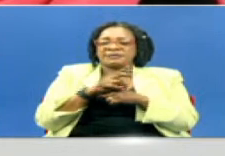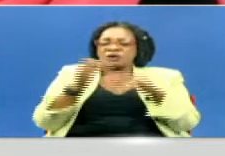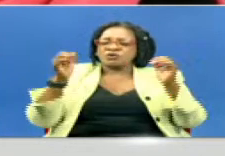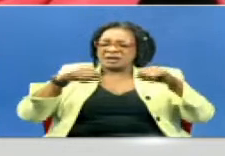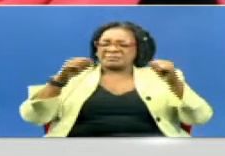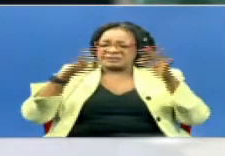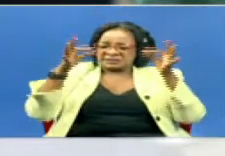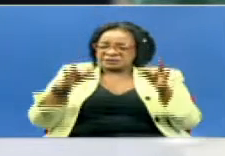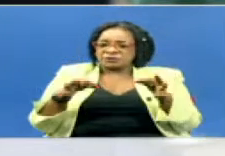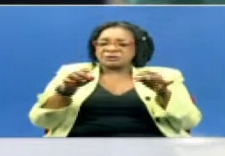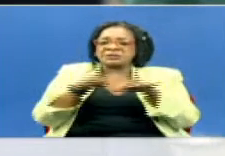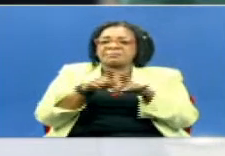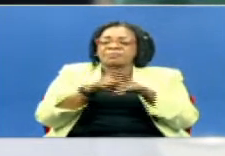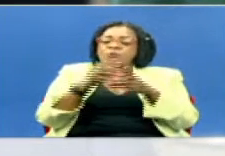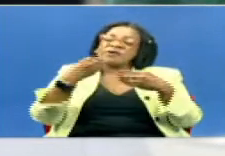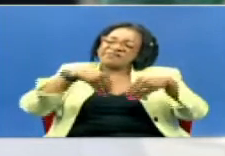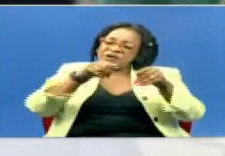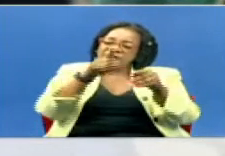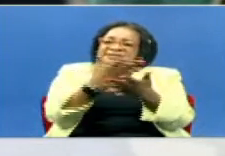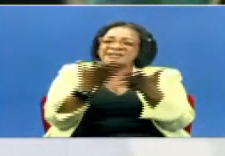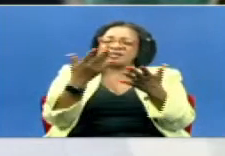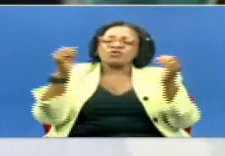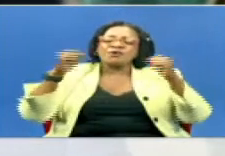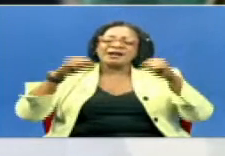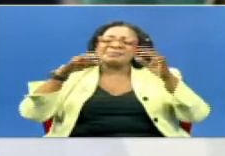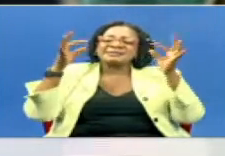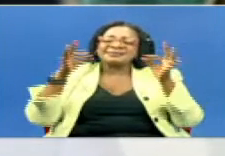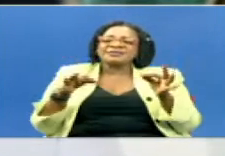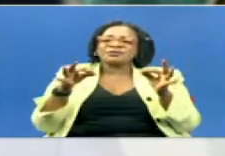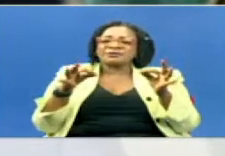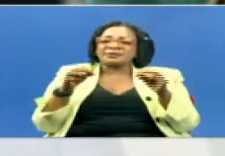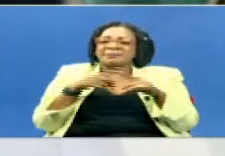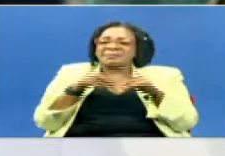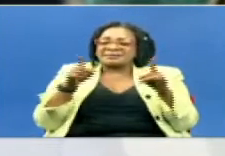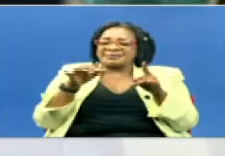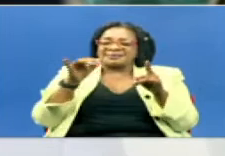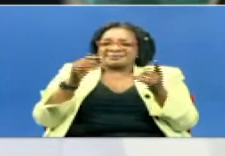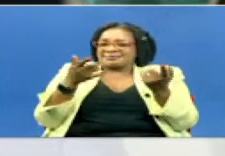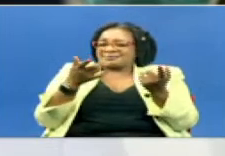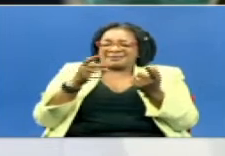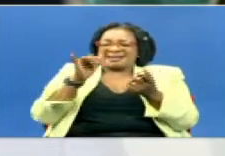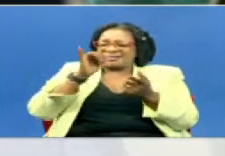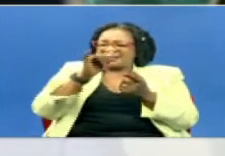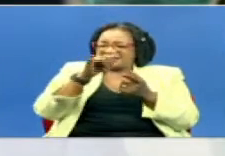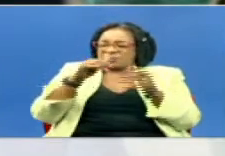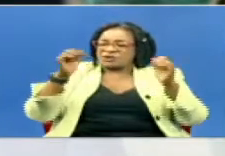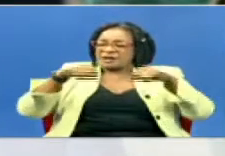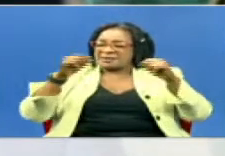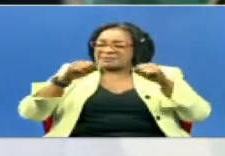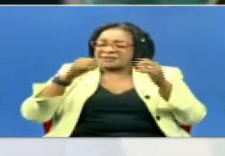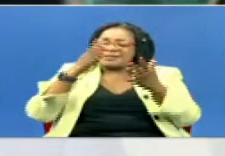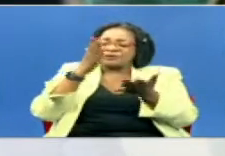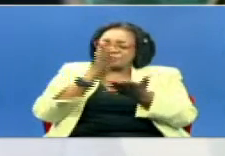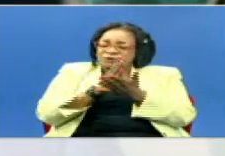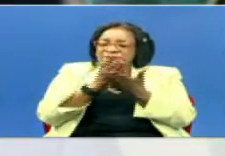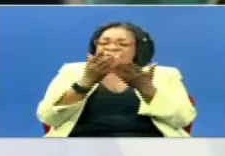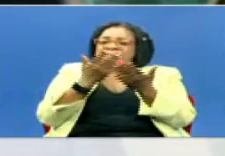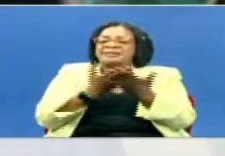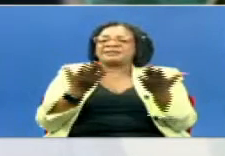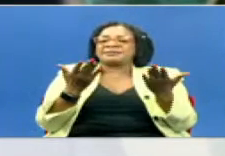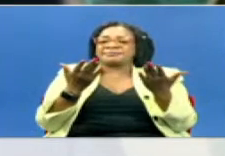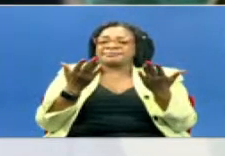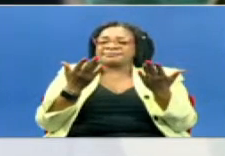Unanimous decision. We also follow these things. Unanimous decision, yeah. But was it really unanimous? The truth of the matter